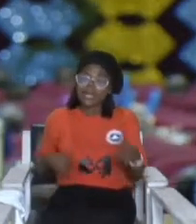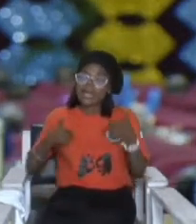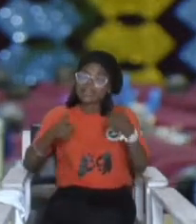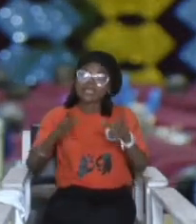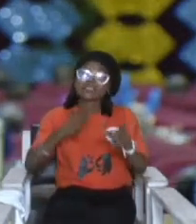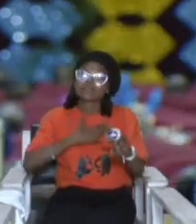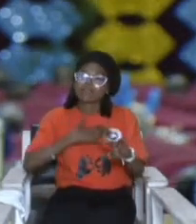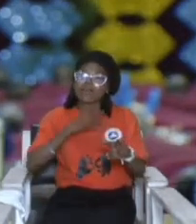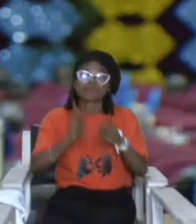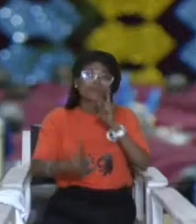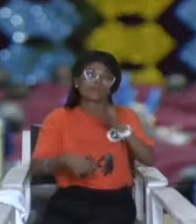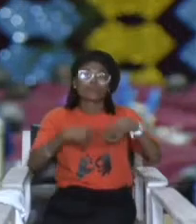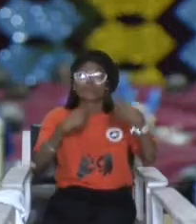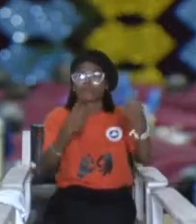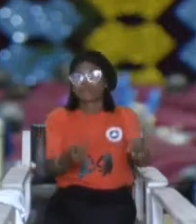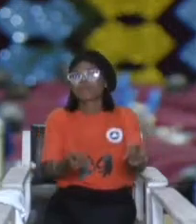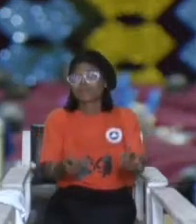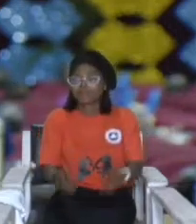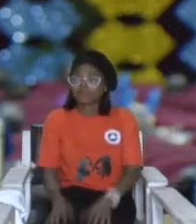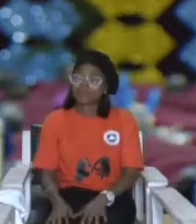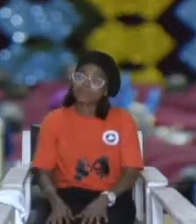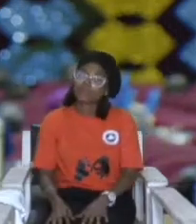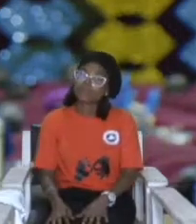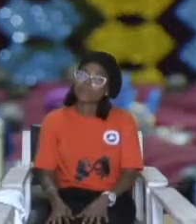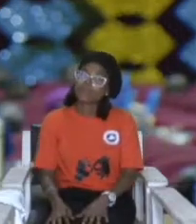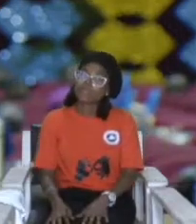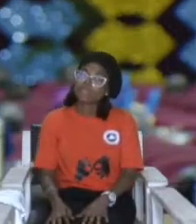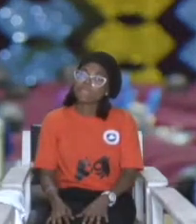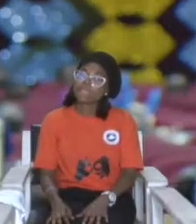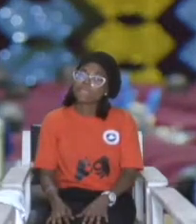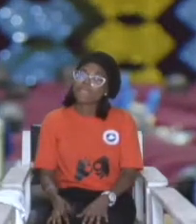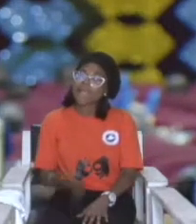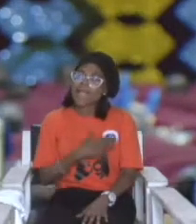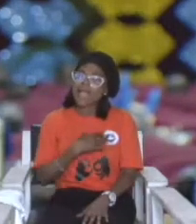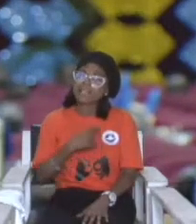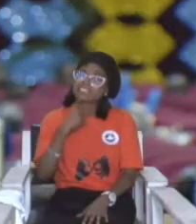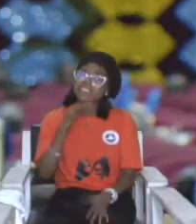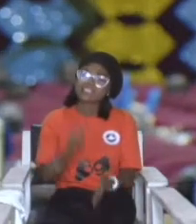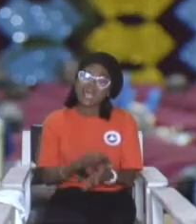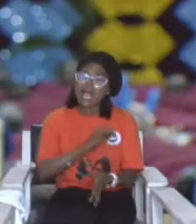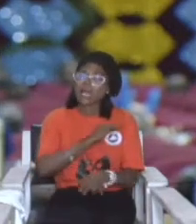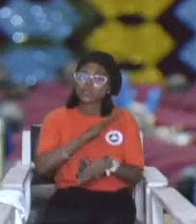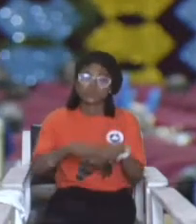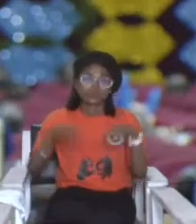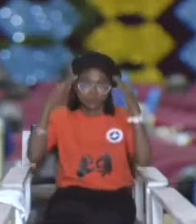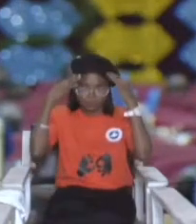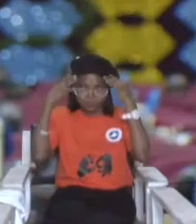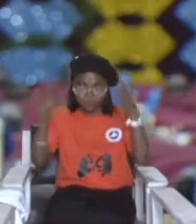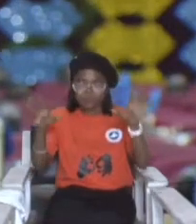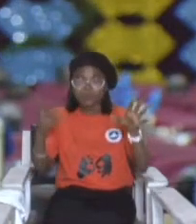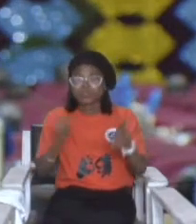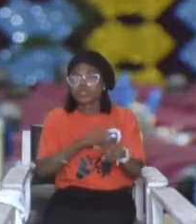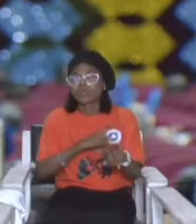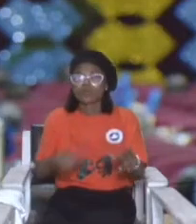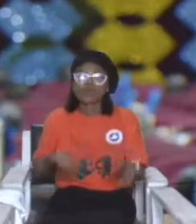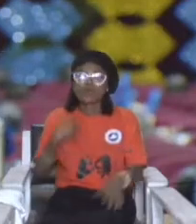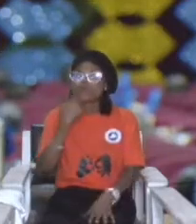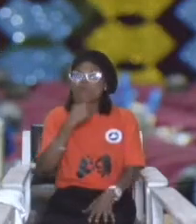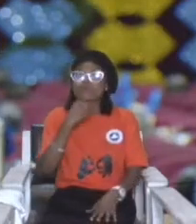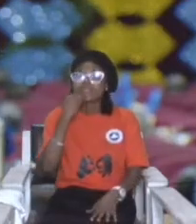2. Exodus 5 chapter 5 verse 2. Pharaoh said, I don't know the Lord. Who is he that